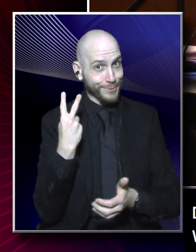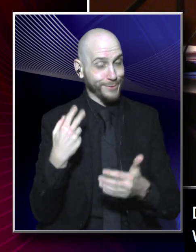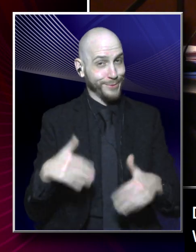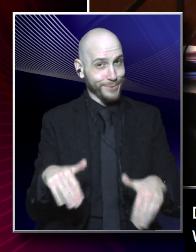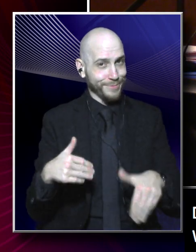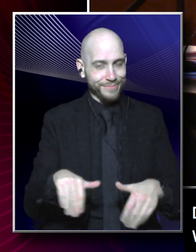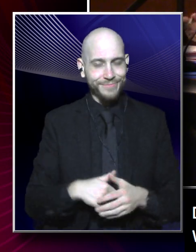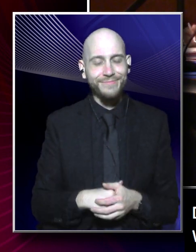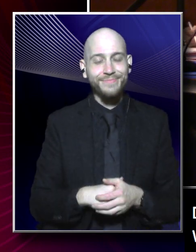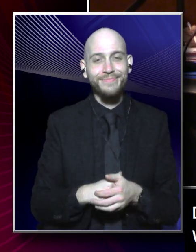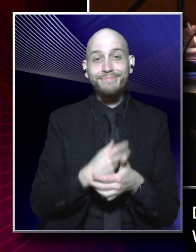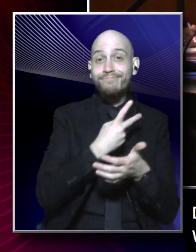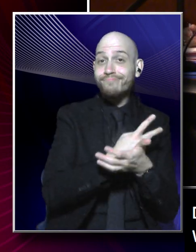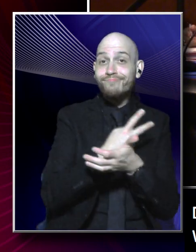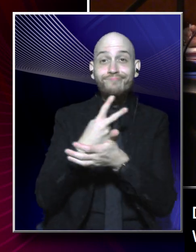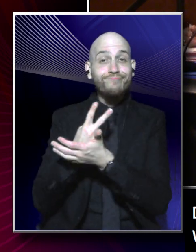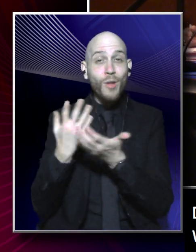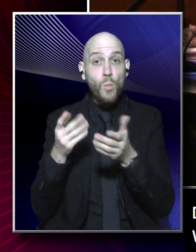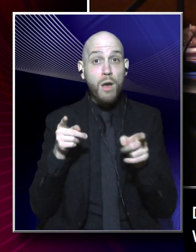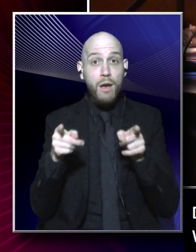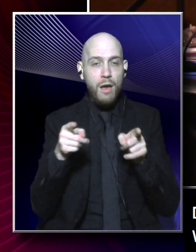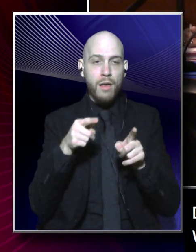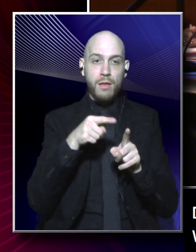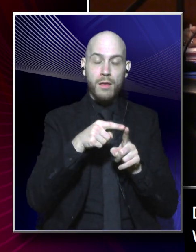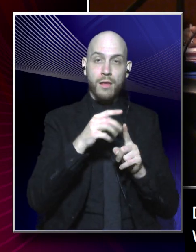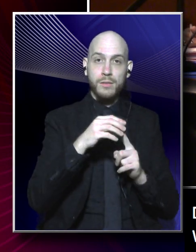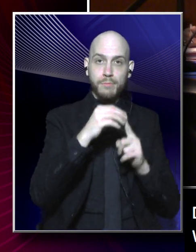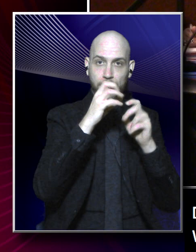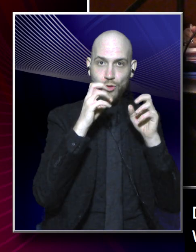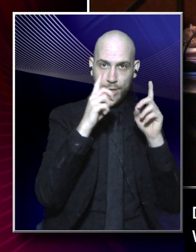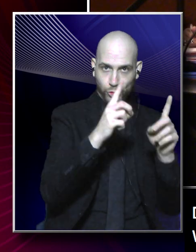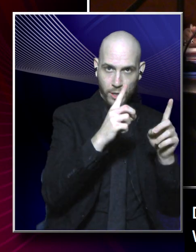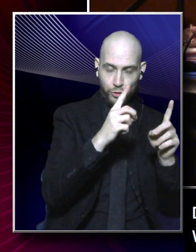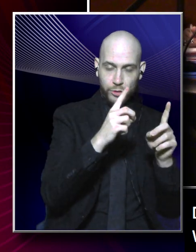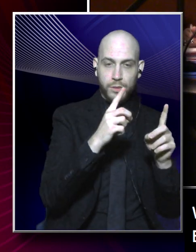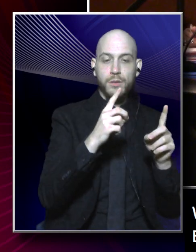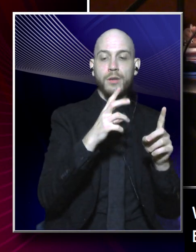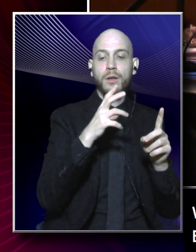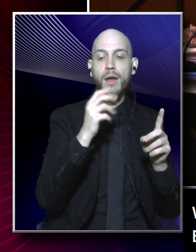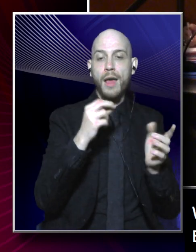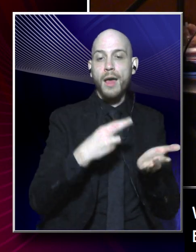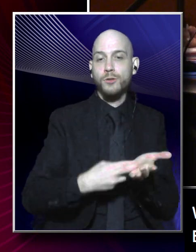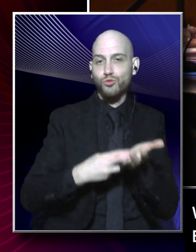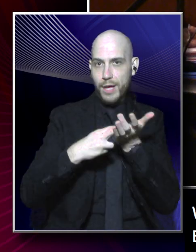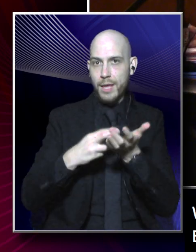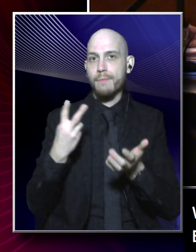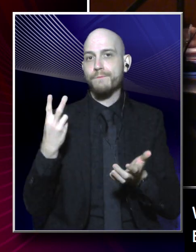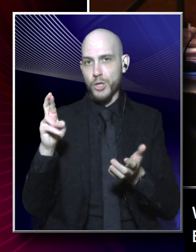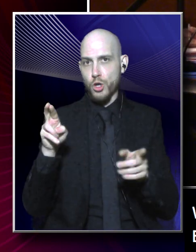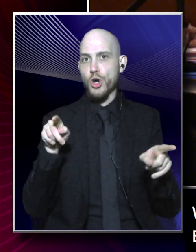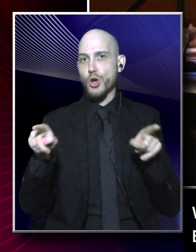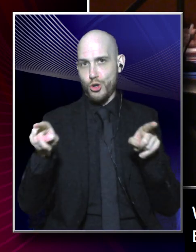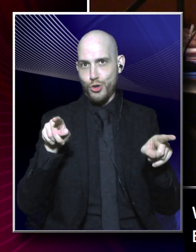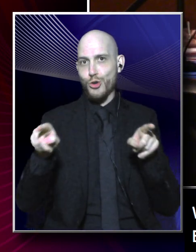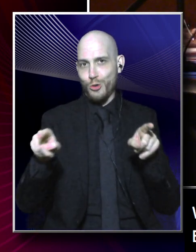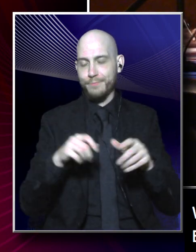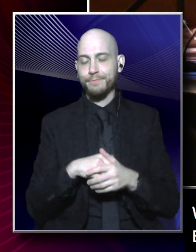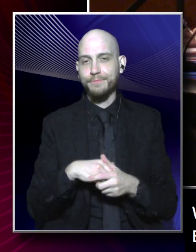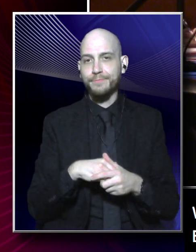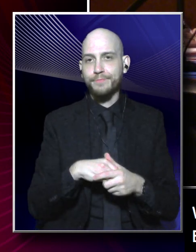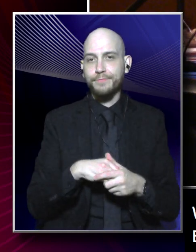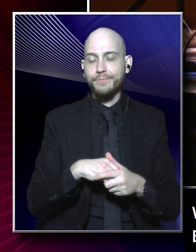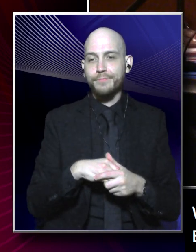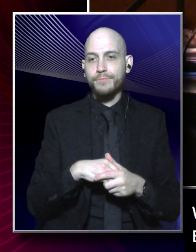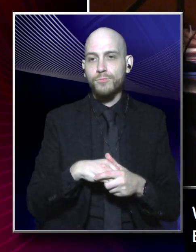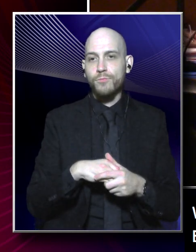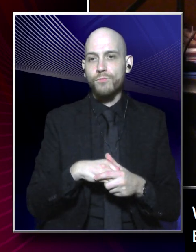master's degrees are in special education and in rehabilitation, VR. She has served for a time